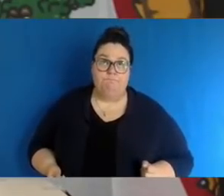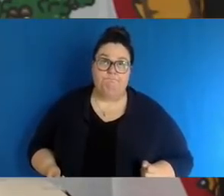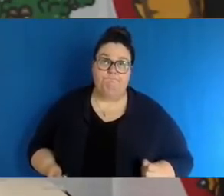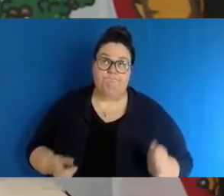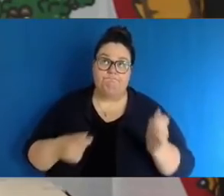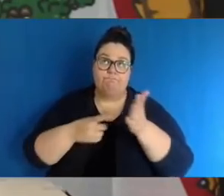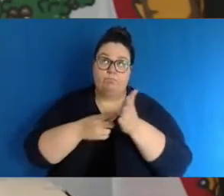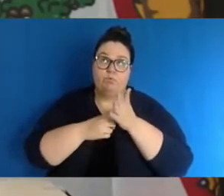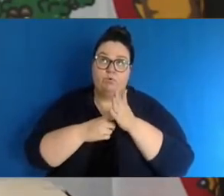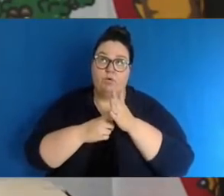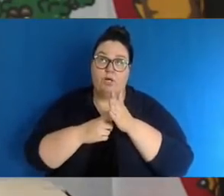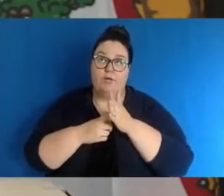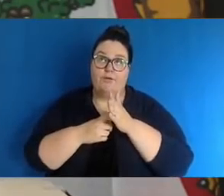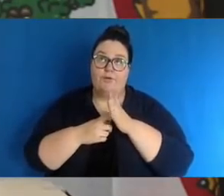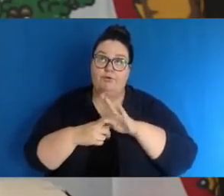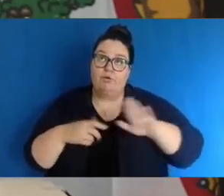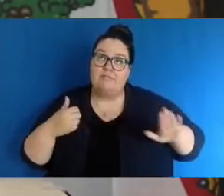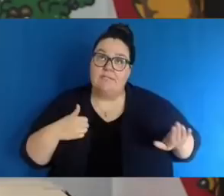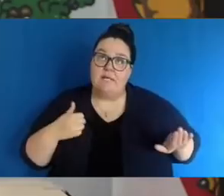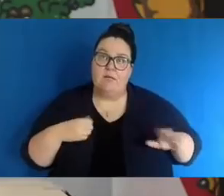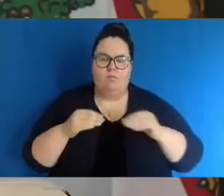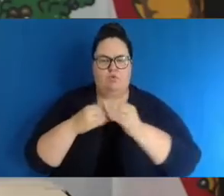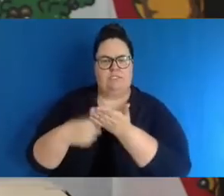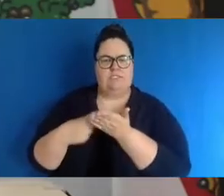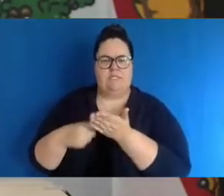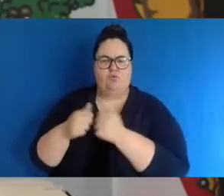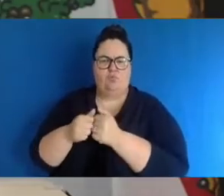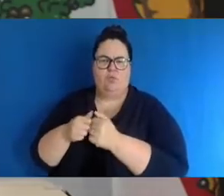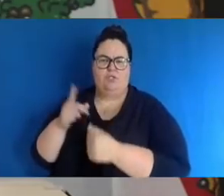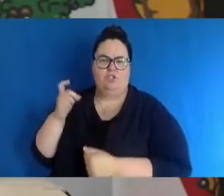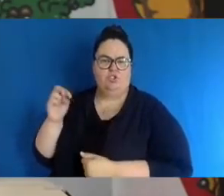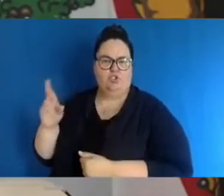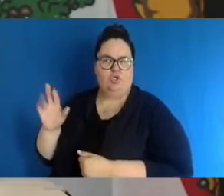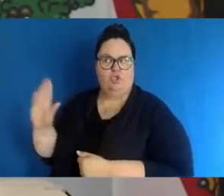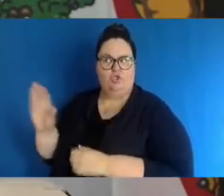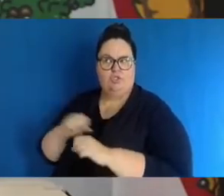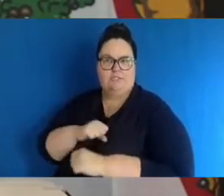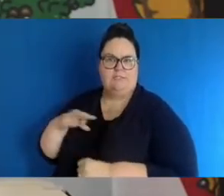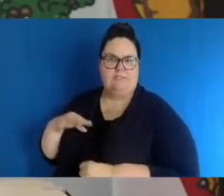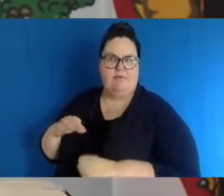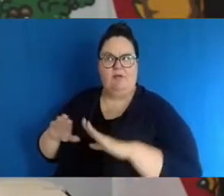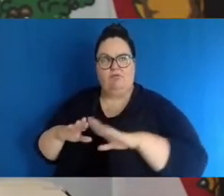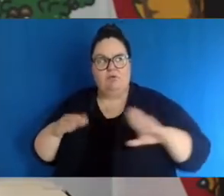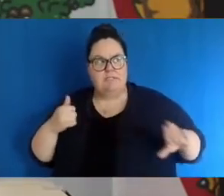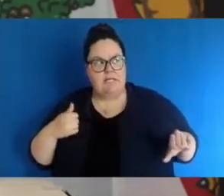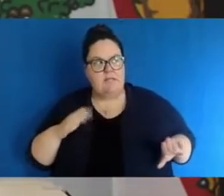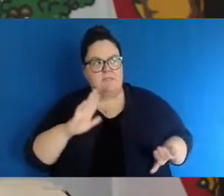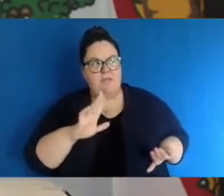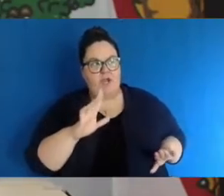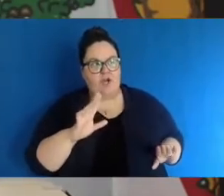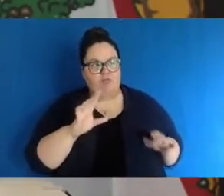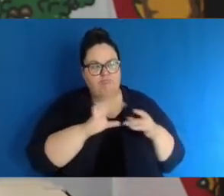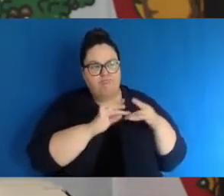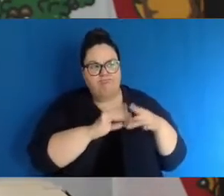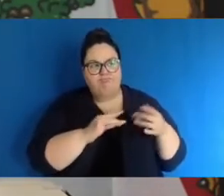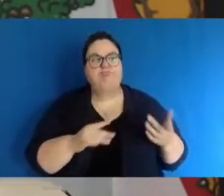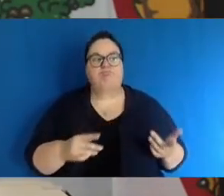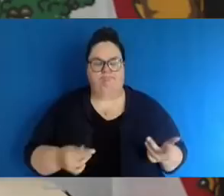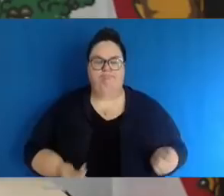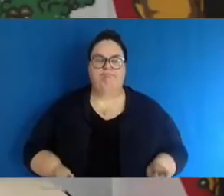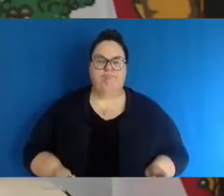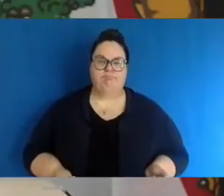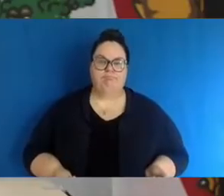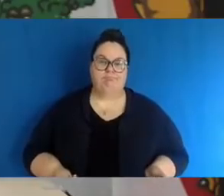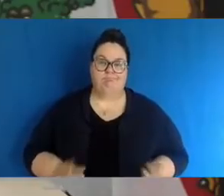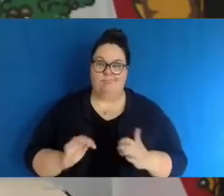be greater discussion with Dr. Morrison and her staff, but also with other officials across the country. But as I say, I think that's where